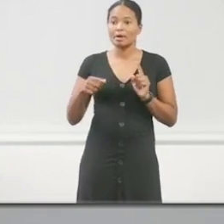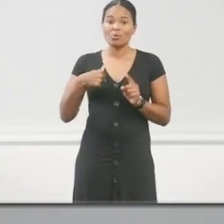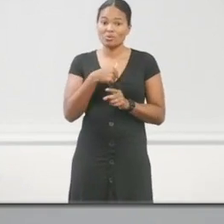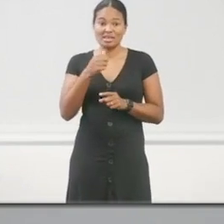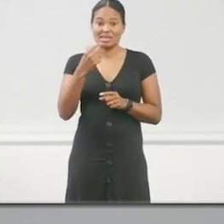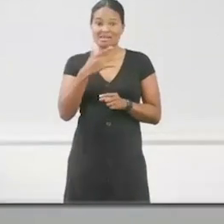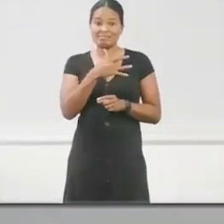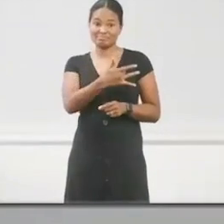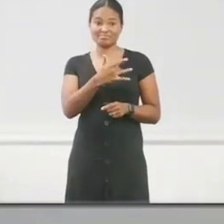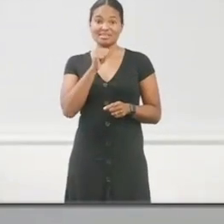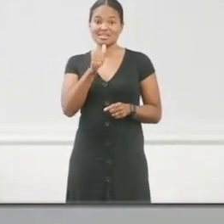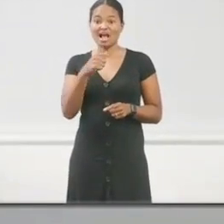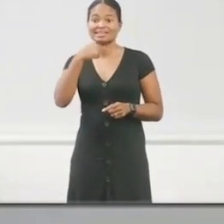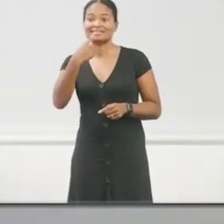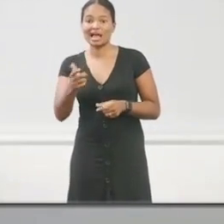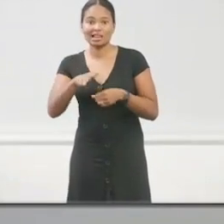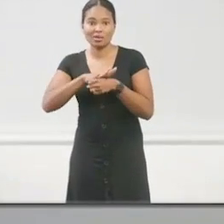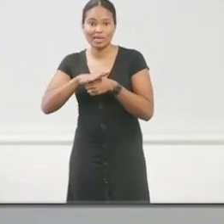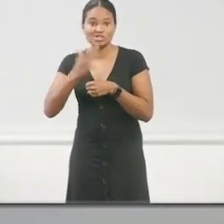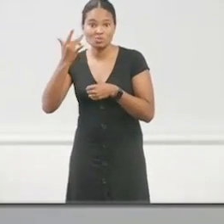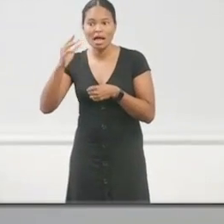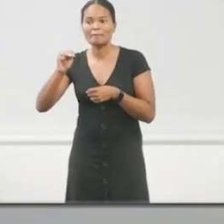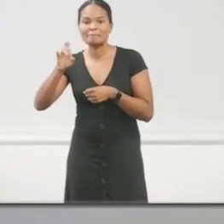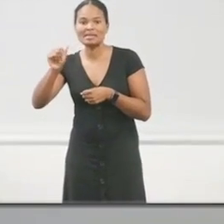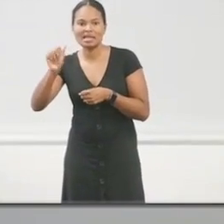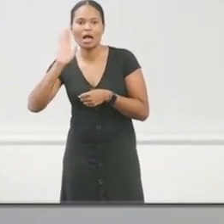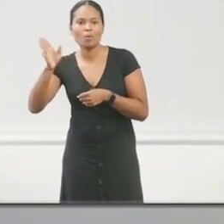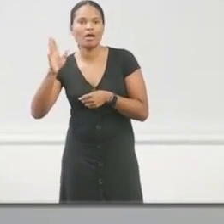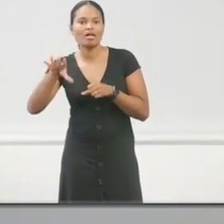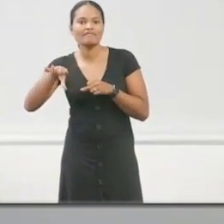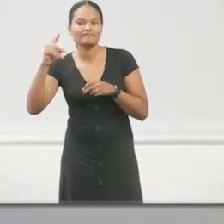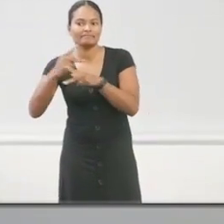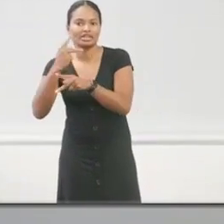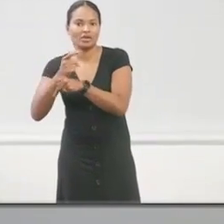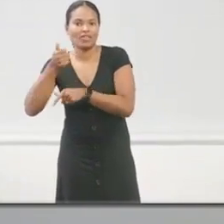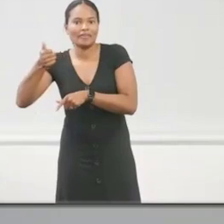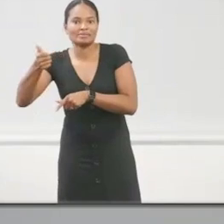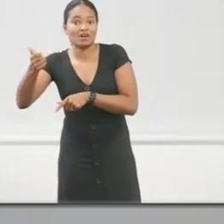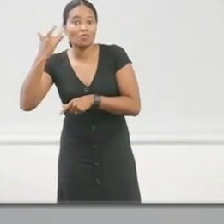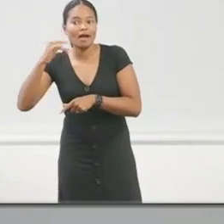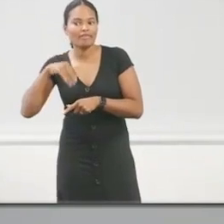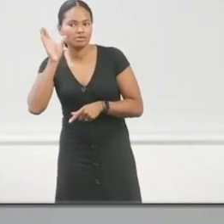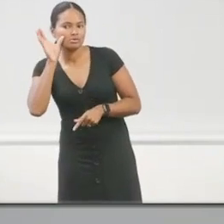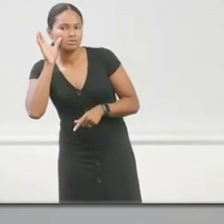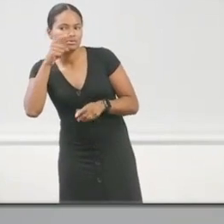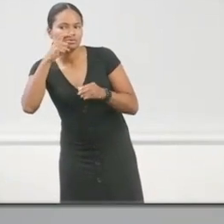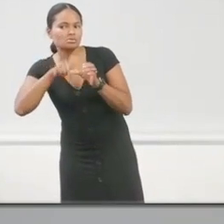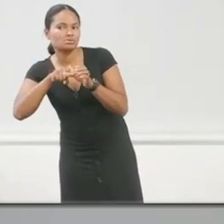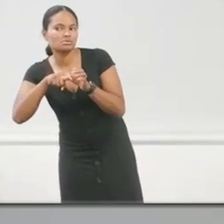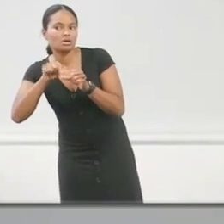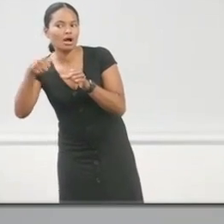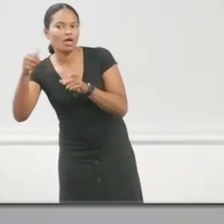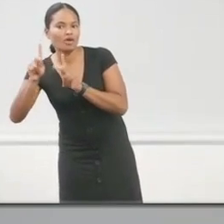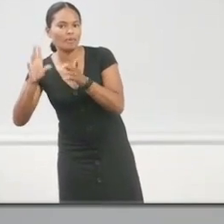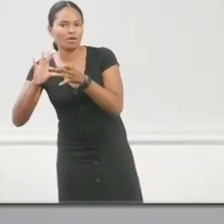location. They find it out themselves because they're listening to calls and their scanners at the assignment desk. And so what they happen